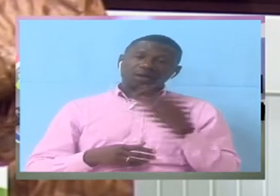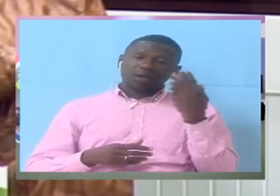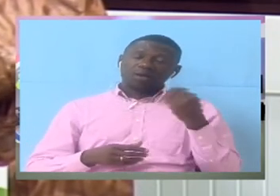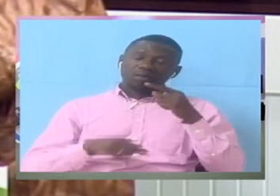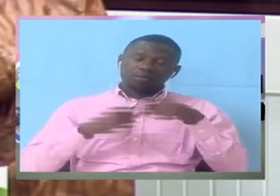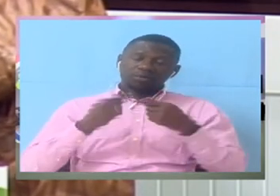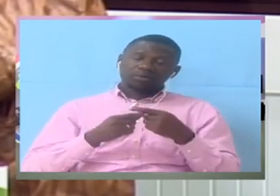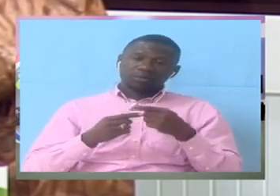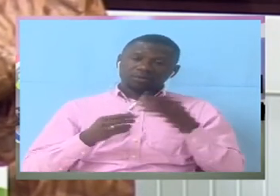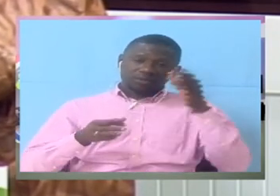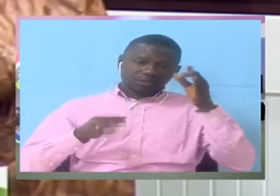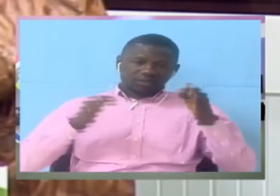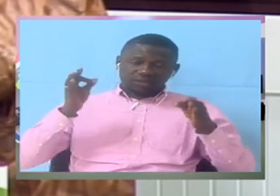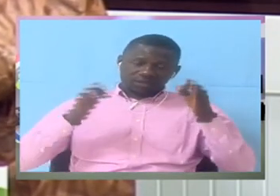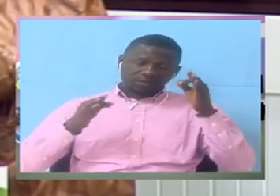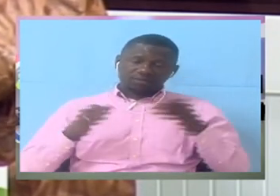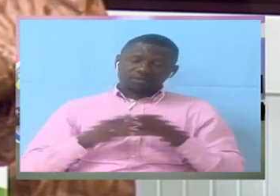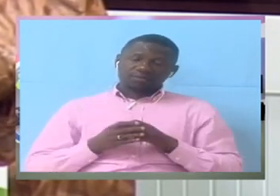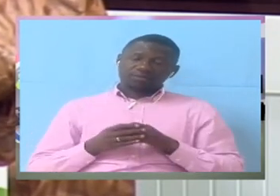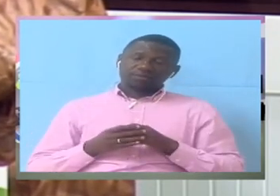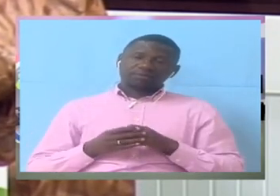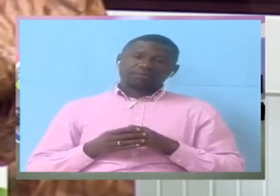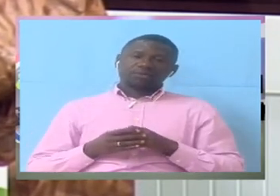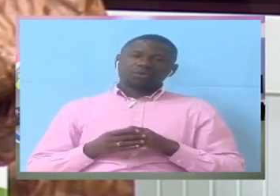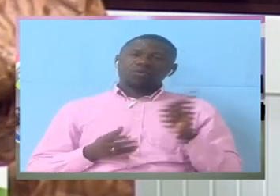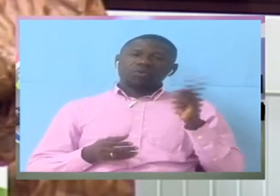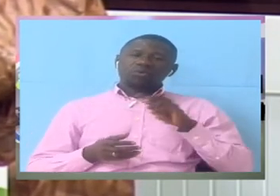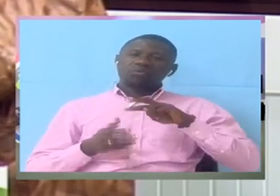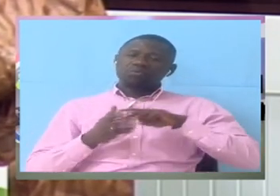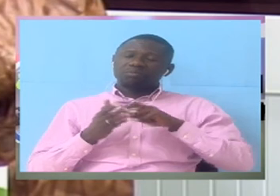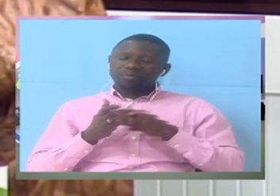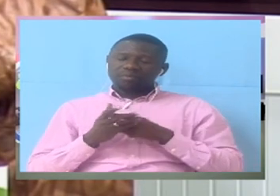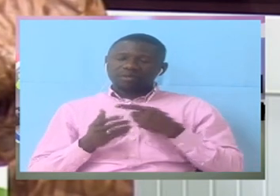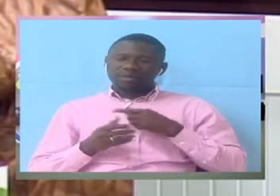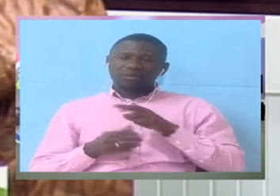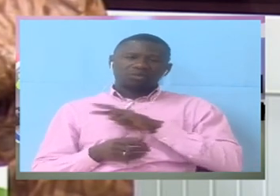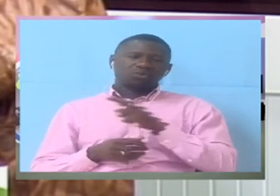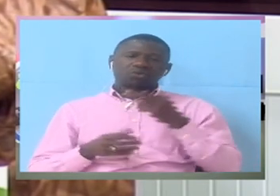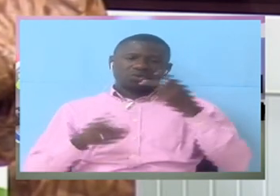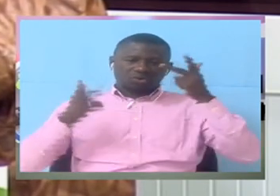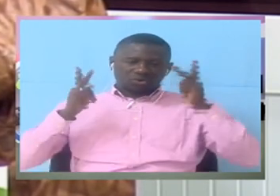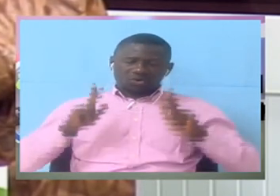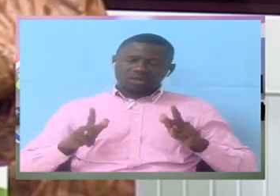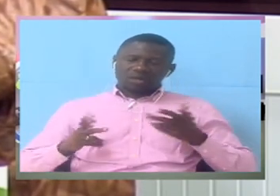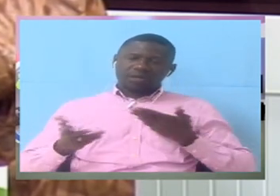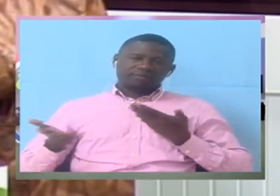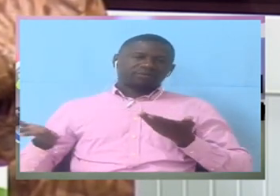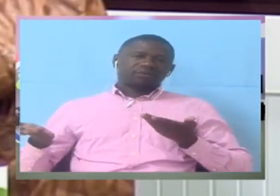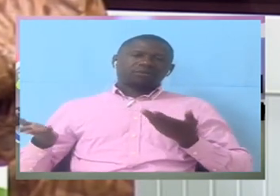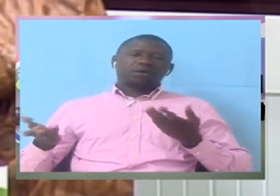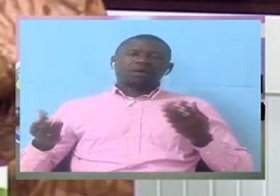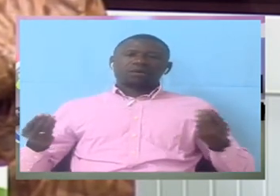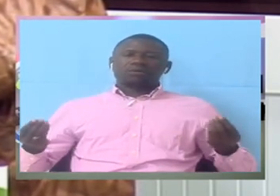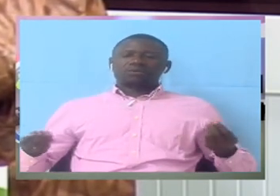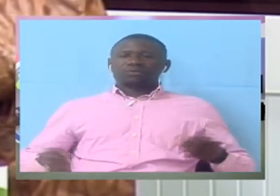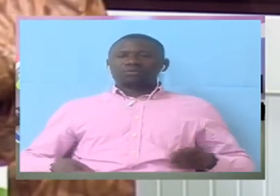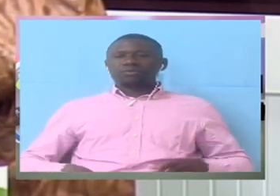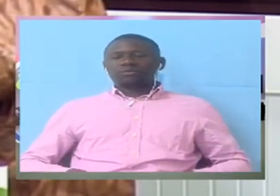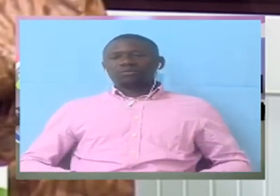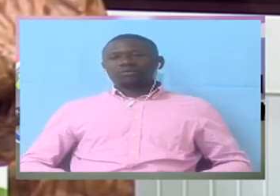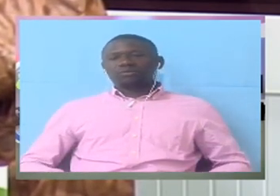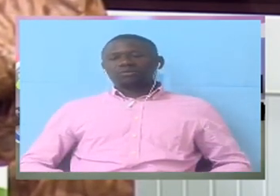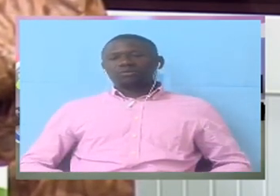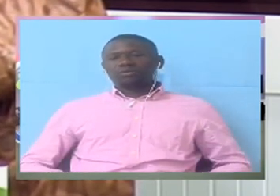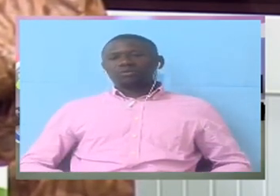During the trial he was there. So what do you mean by there was no lawyer? Sila niko lawyer mantra loring atulie jigal kabriba kitika. Ingamara